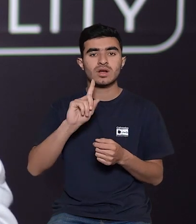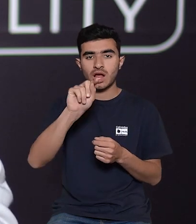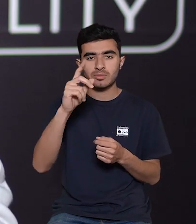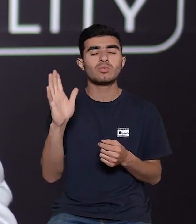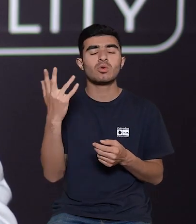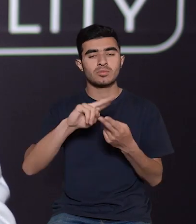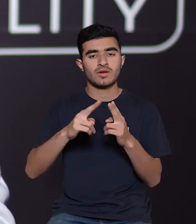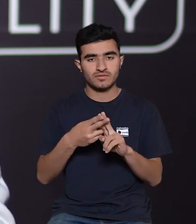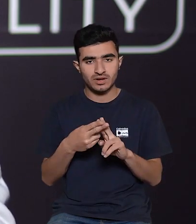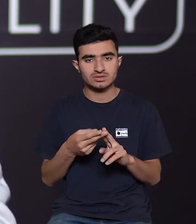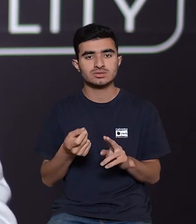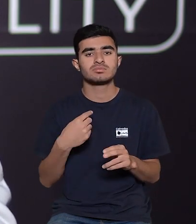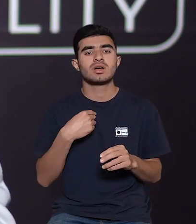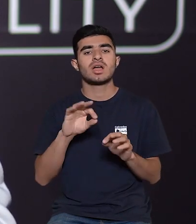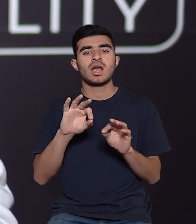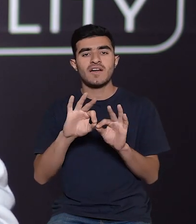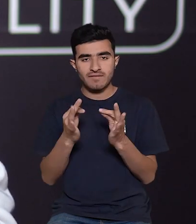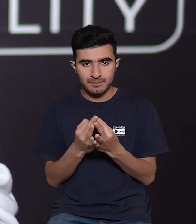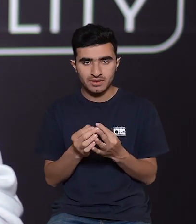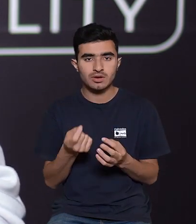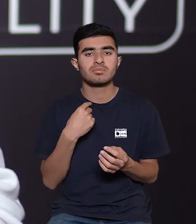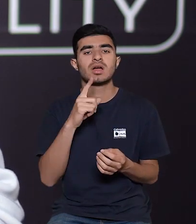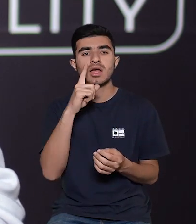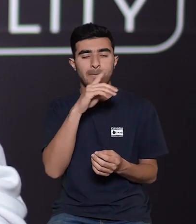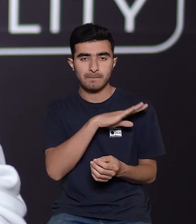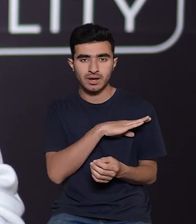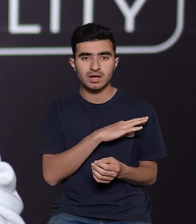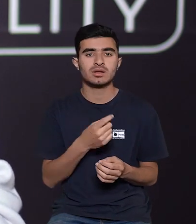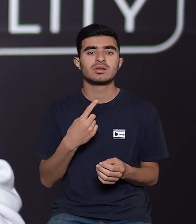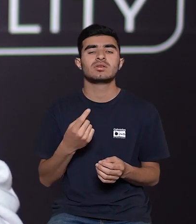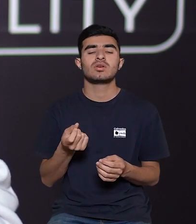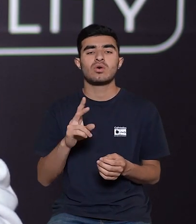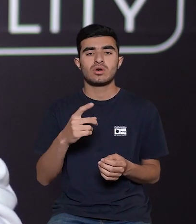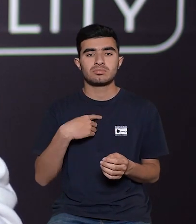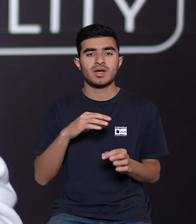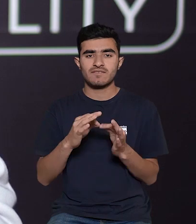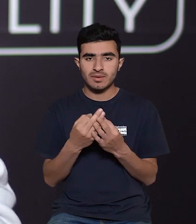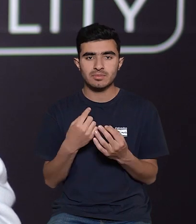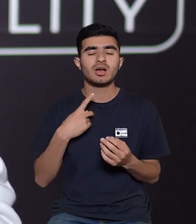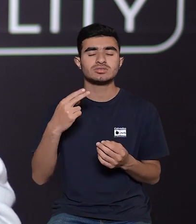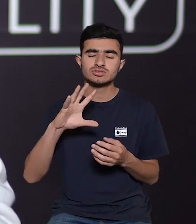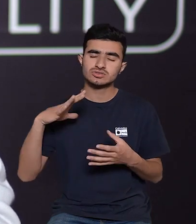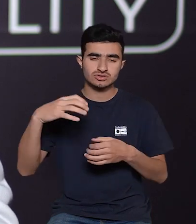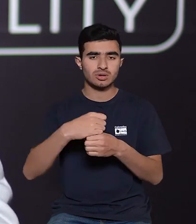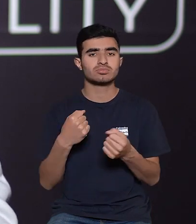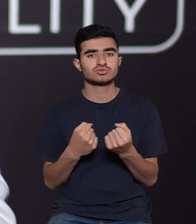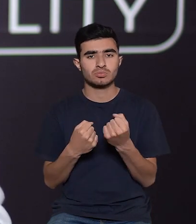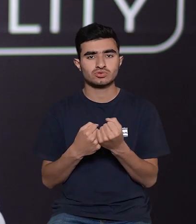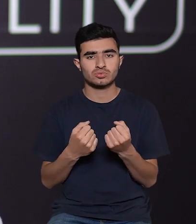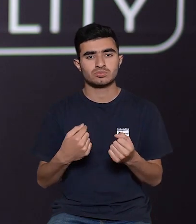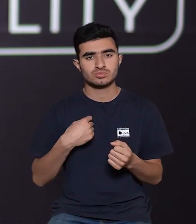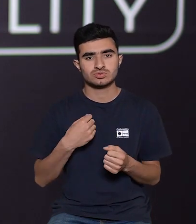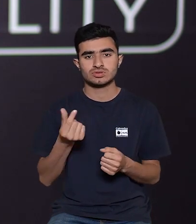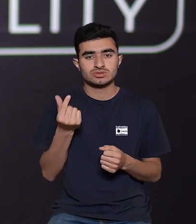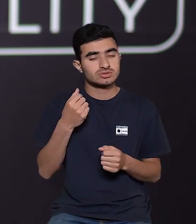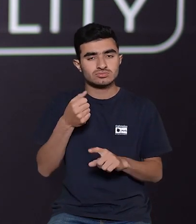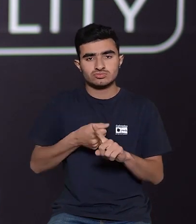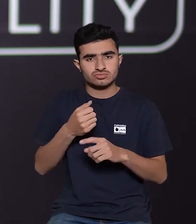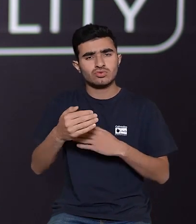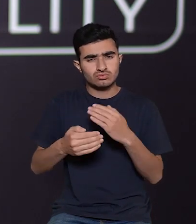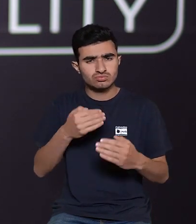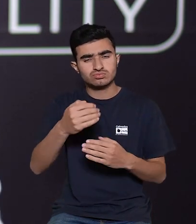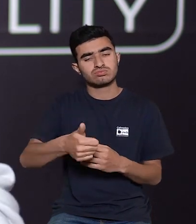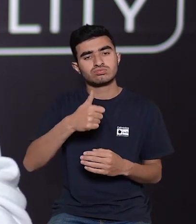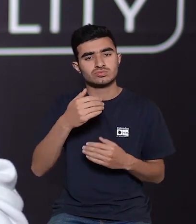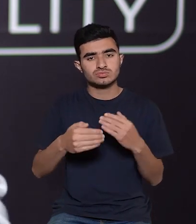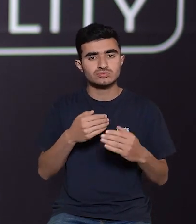me, my other friends, Hamza, and all my other friends who were into this field, my parents, my sister, my cousins, who were supporting me, my